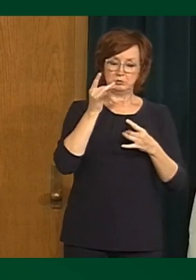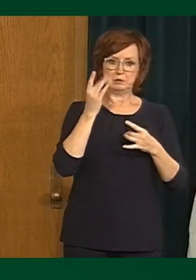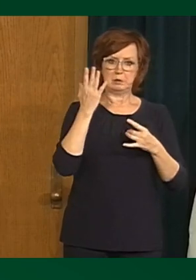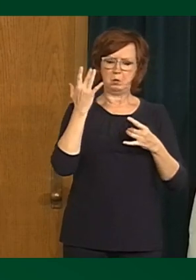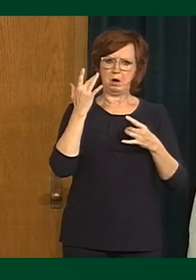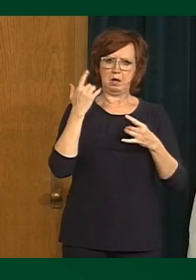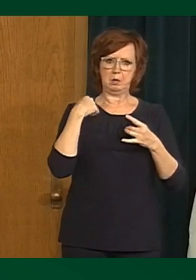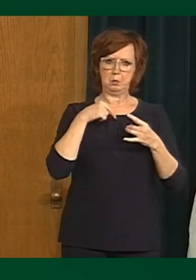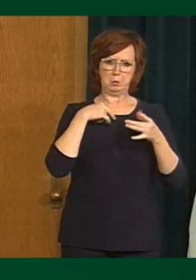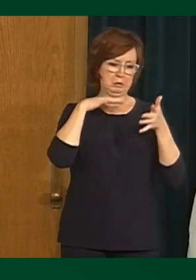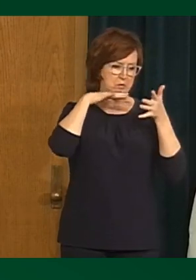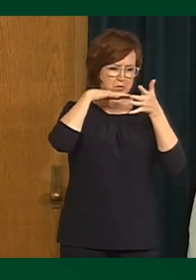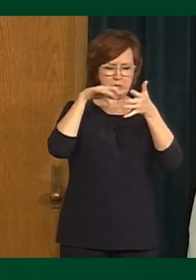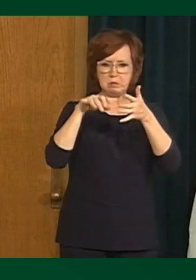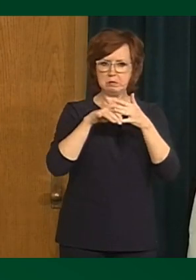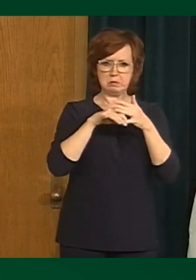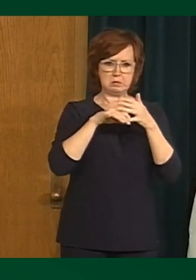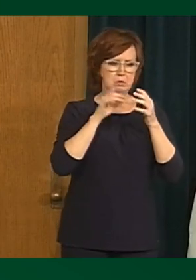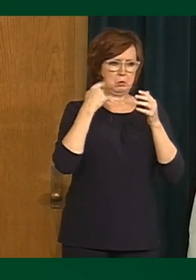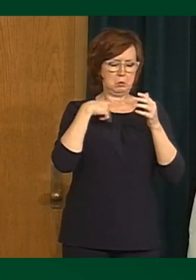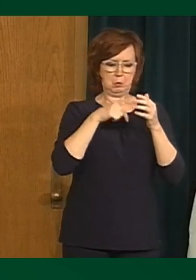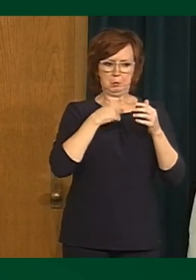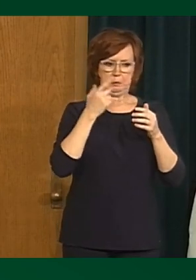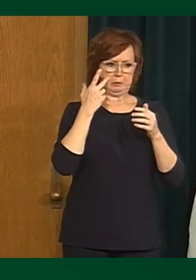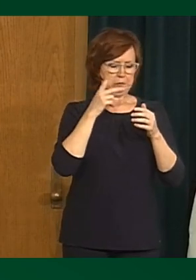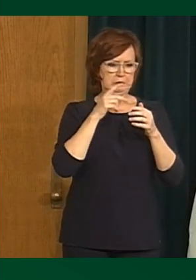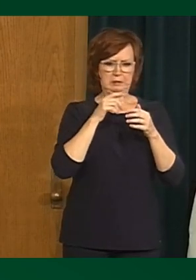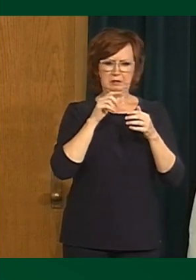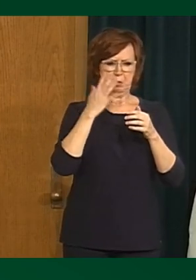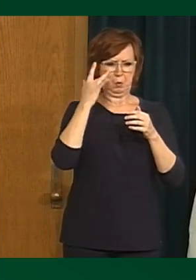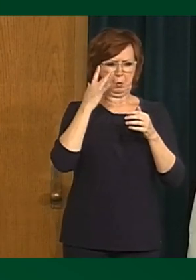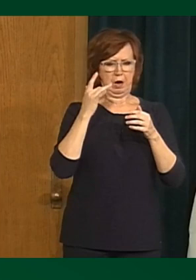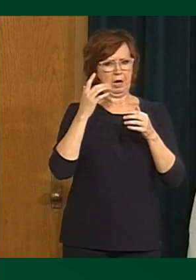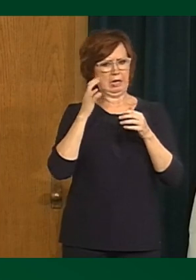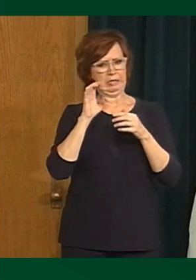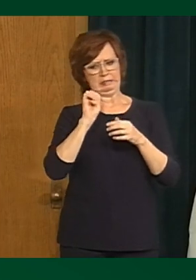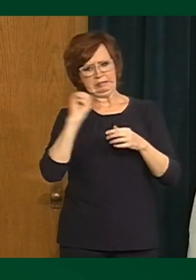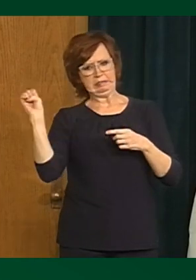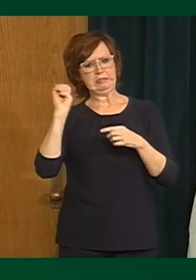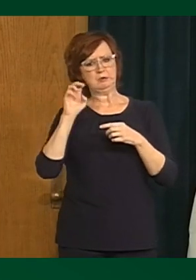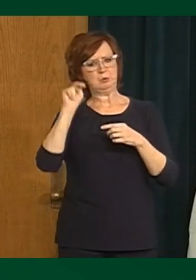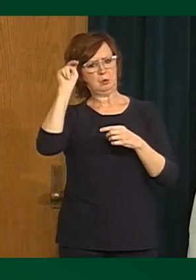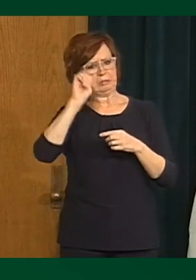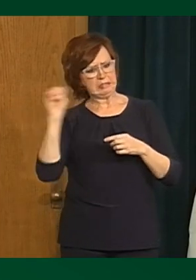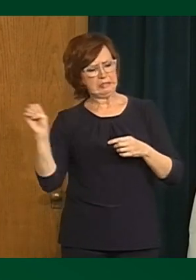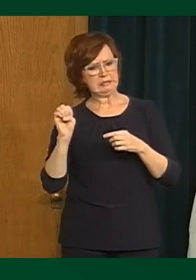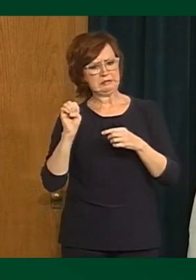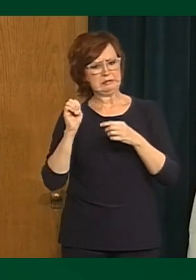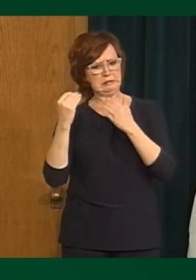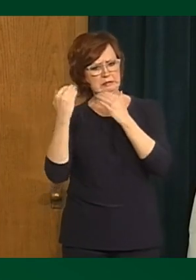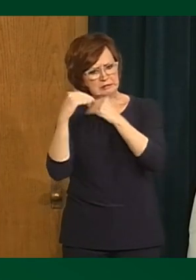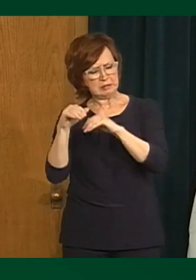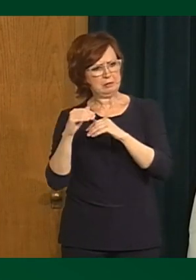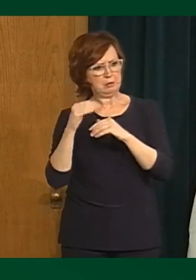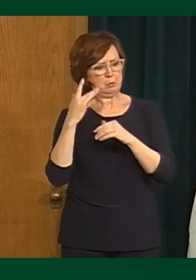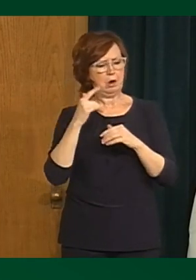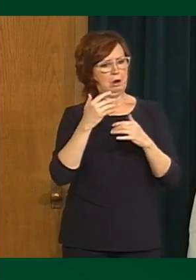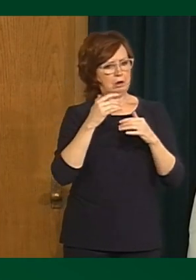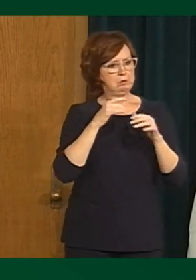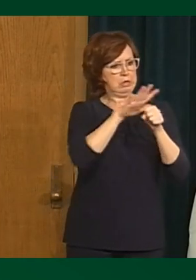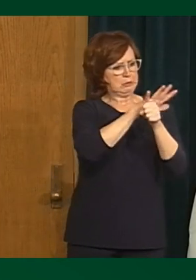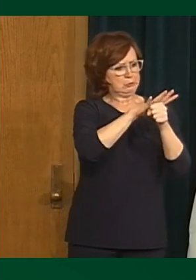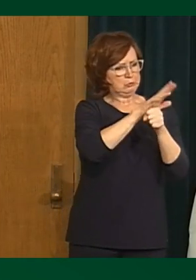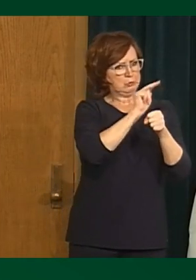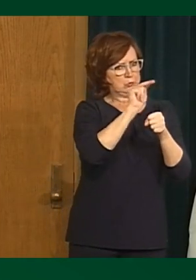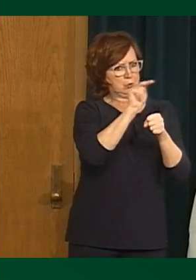information around outbreaks. And in this case, the order is now limited to the Northwest only. And as time goes by, obviously, we hope